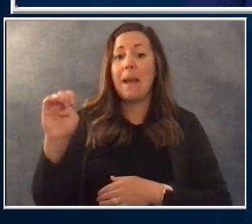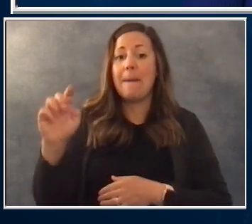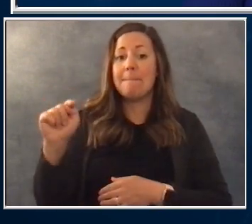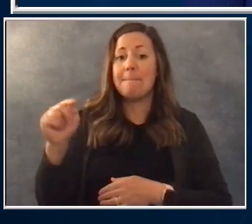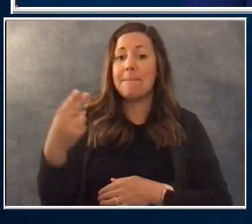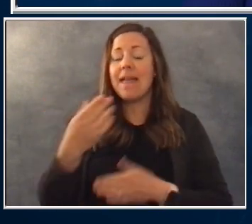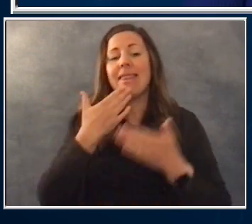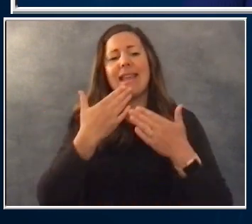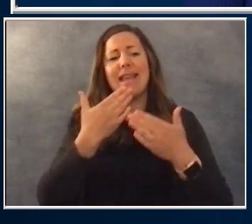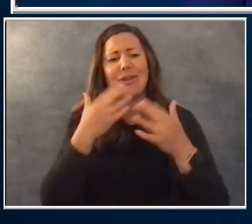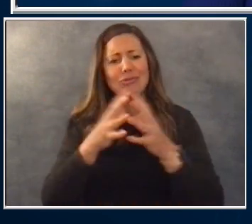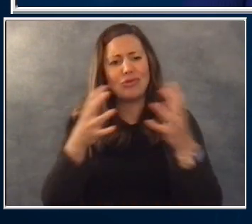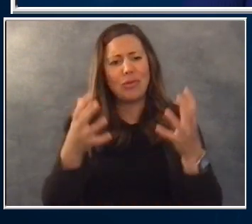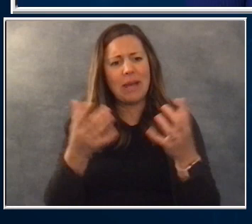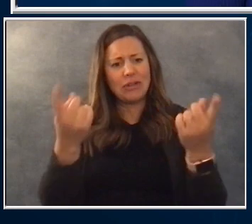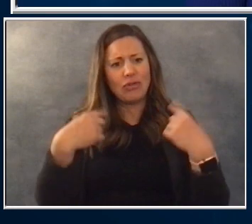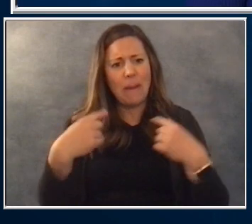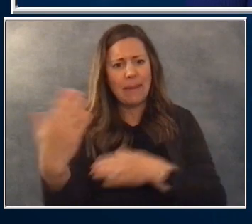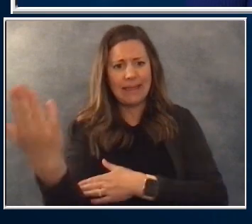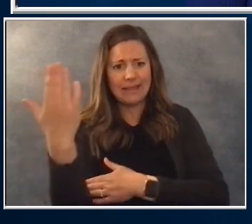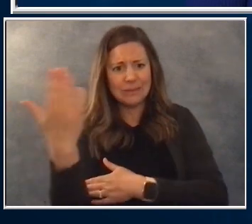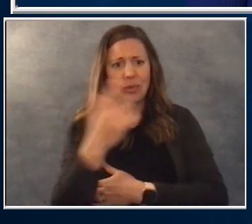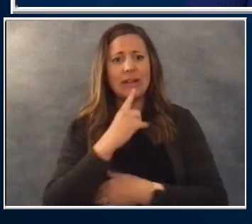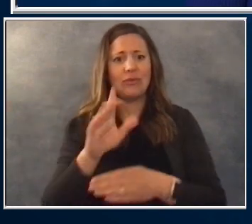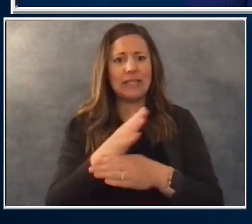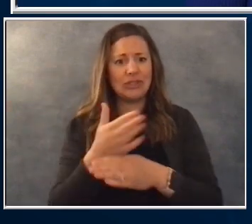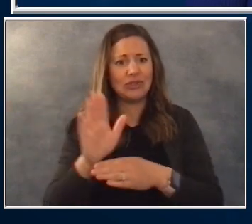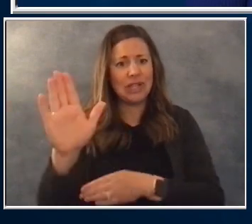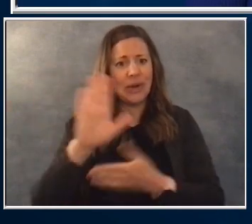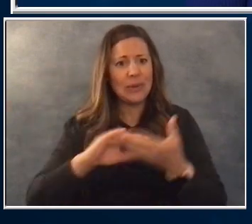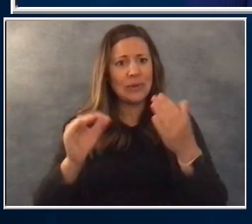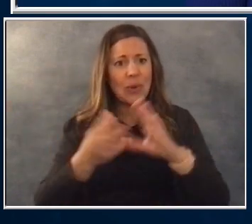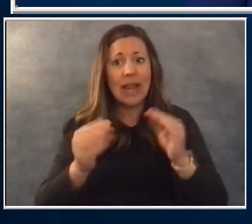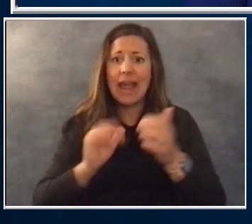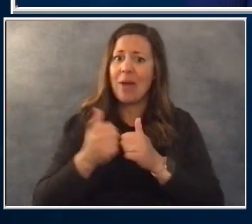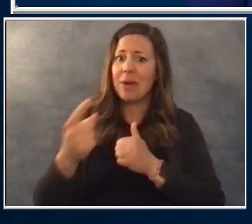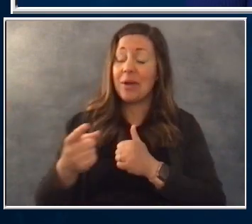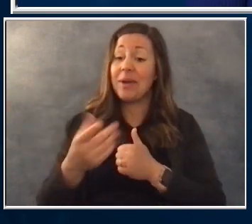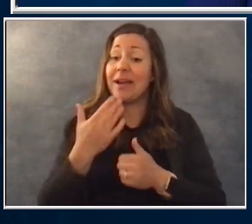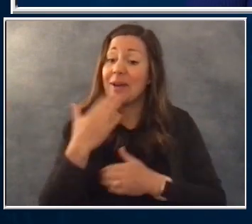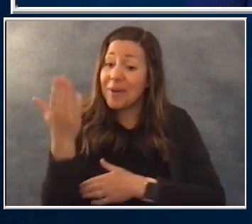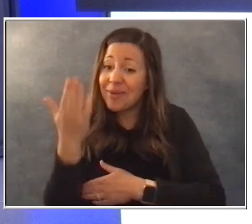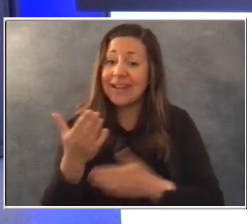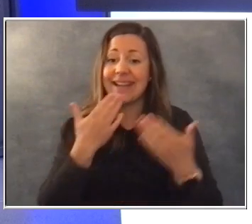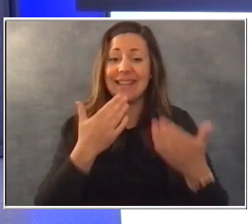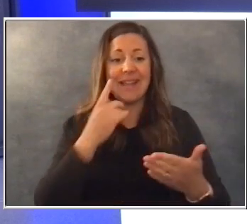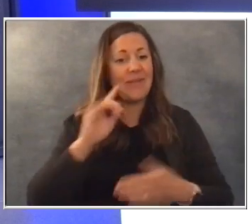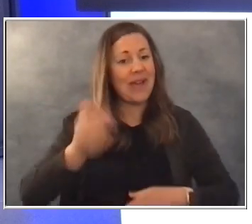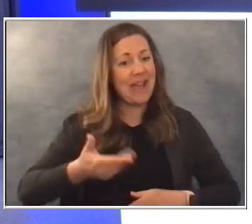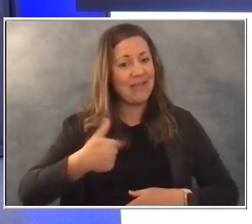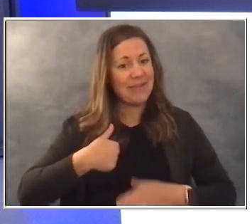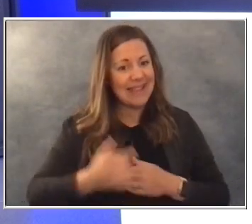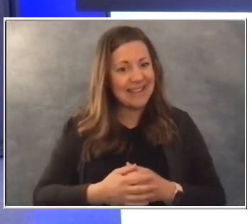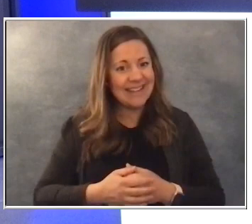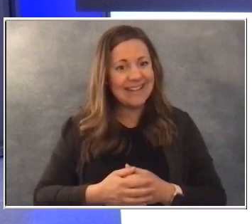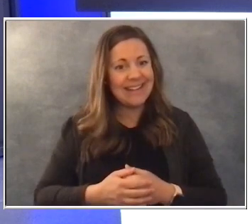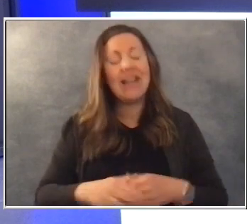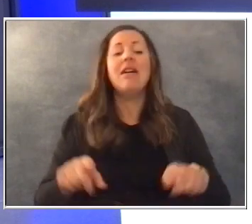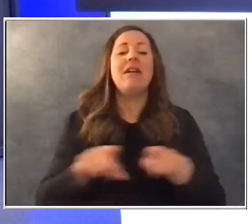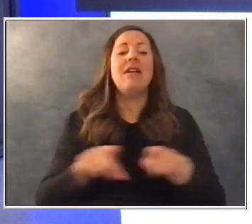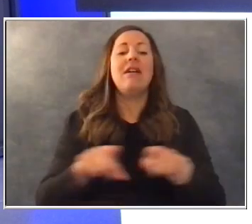and willing to share your story. How are you? Hi, good morning. Thank you for having me. We're also joined by Dr. Anup